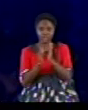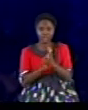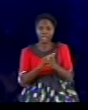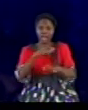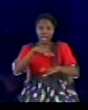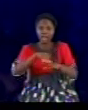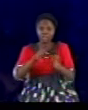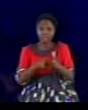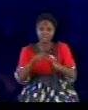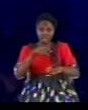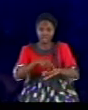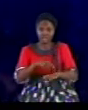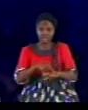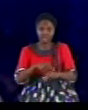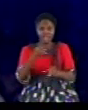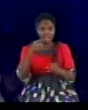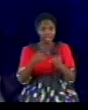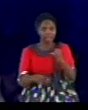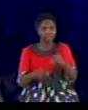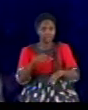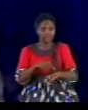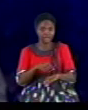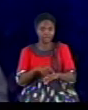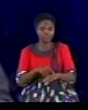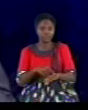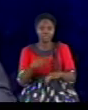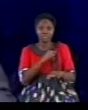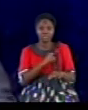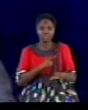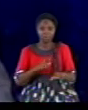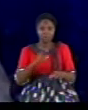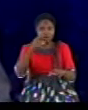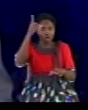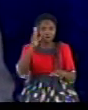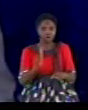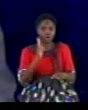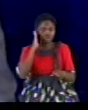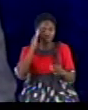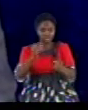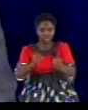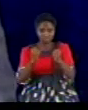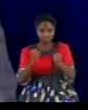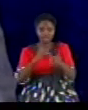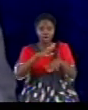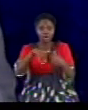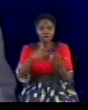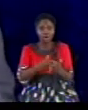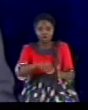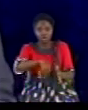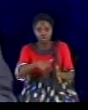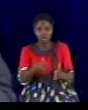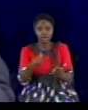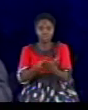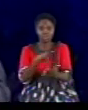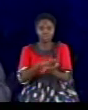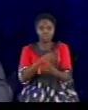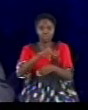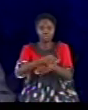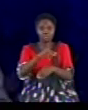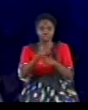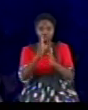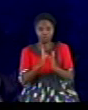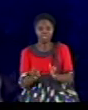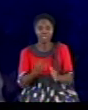and time, God will strengthen all other gospel ministers and all